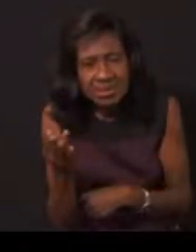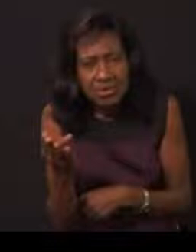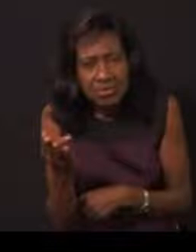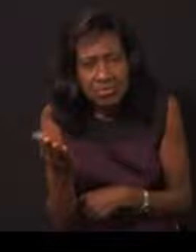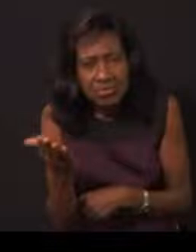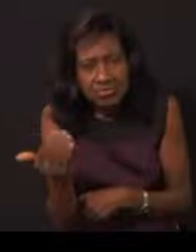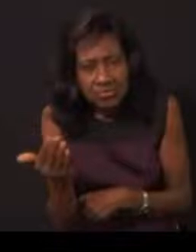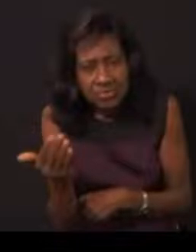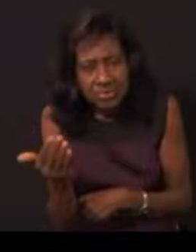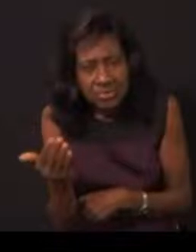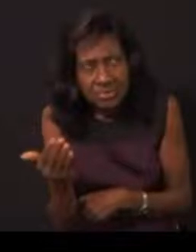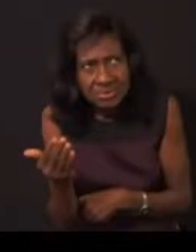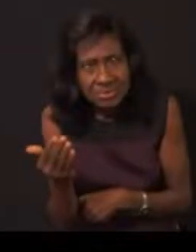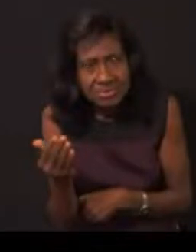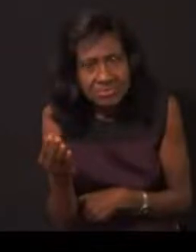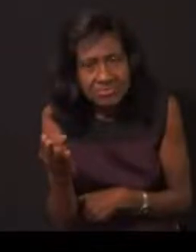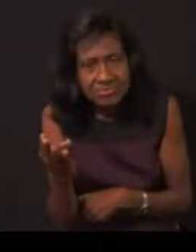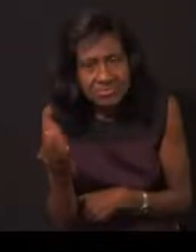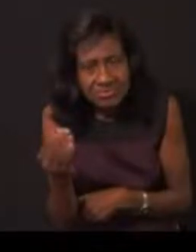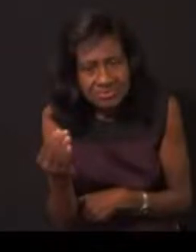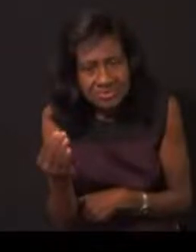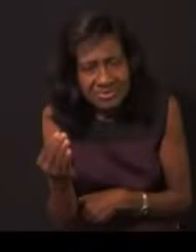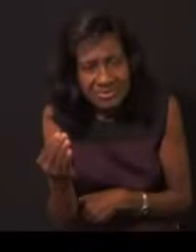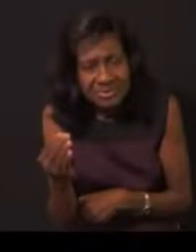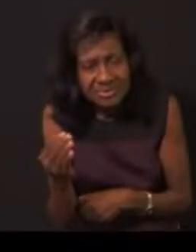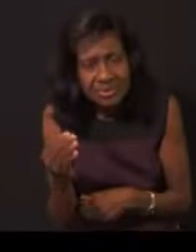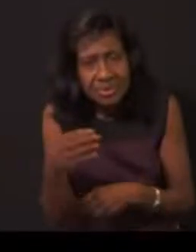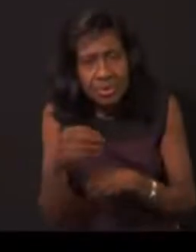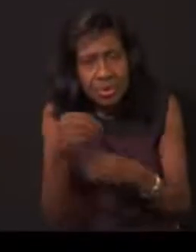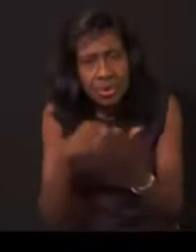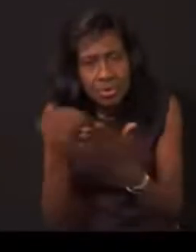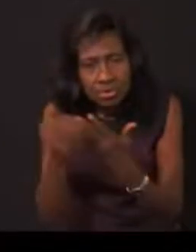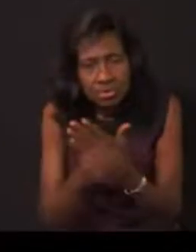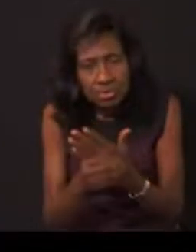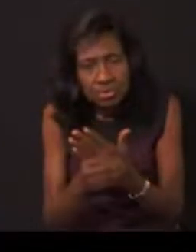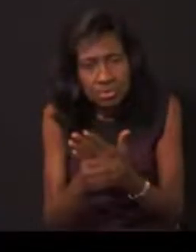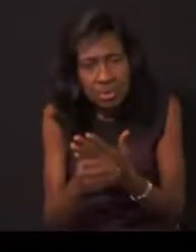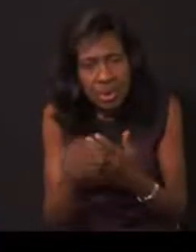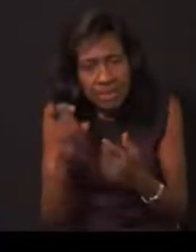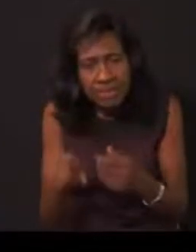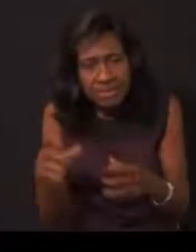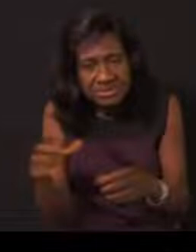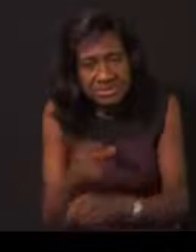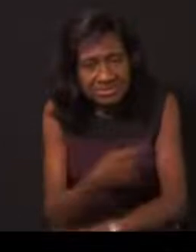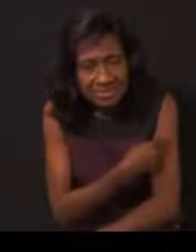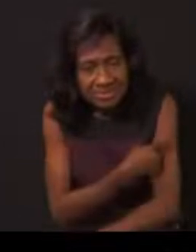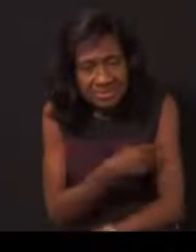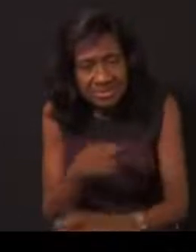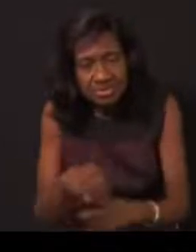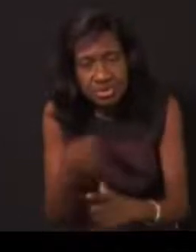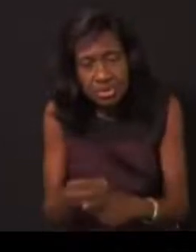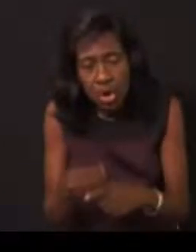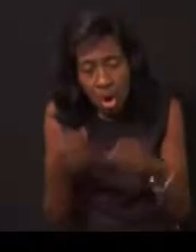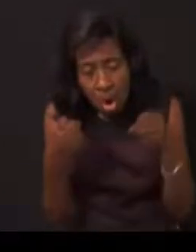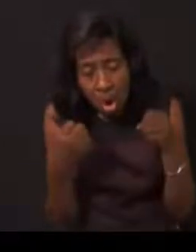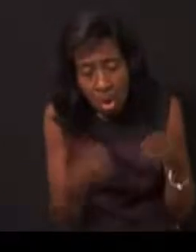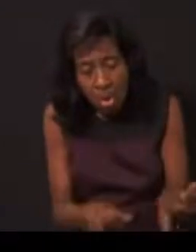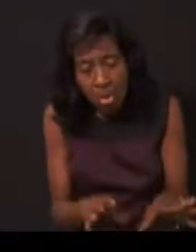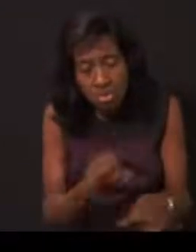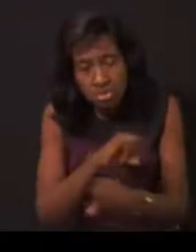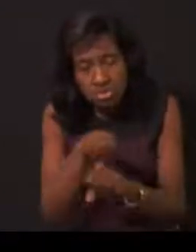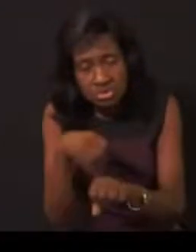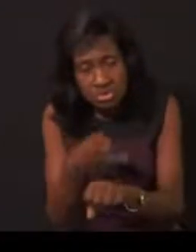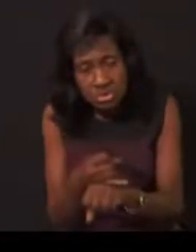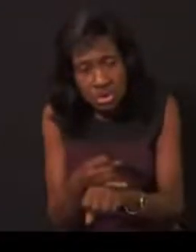October, which is now, to either get vaccinated or agree to regular PCR testing or lose their jobs. And in some cases, we're